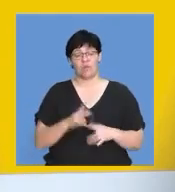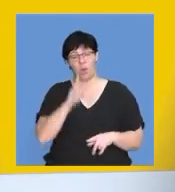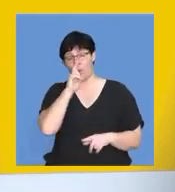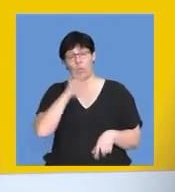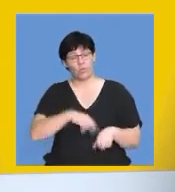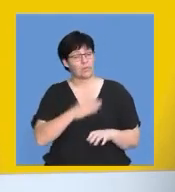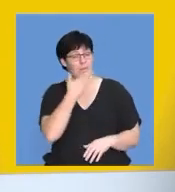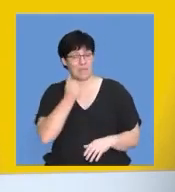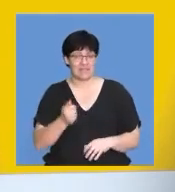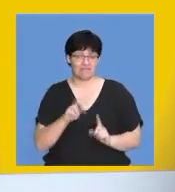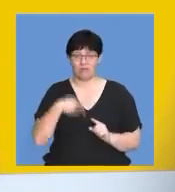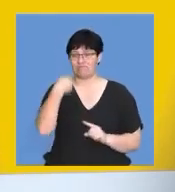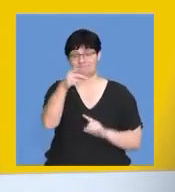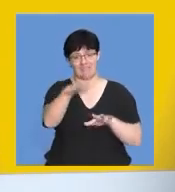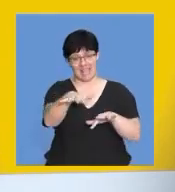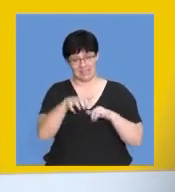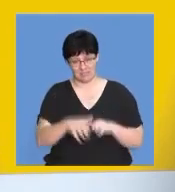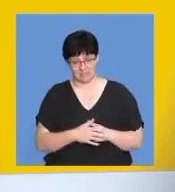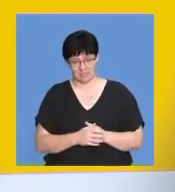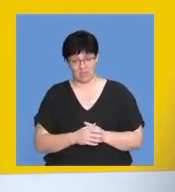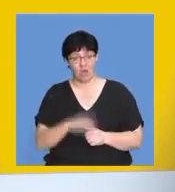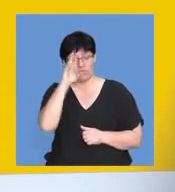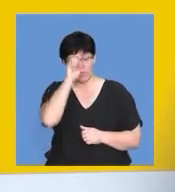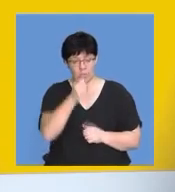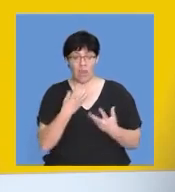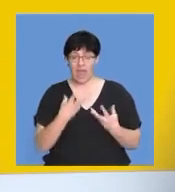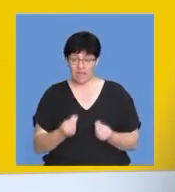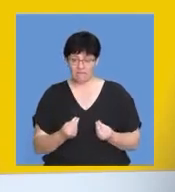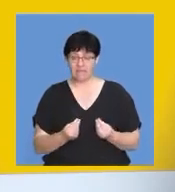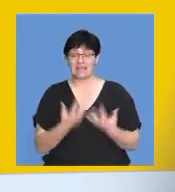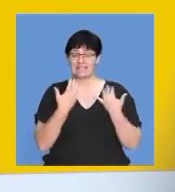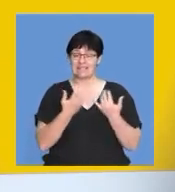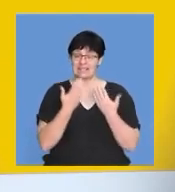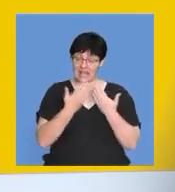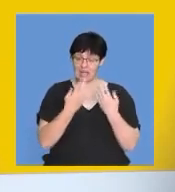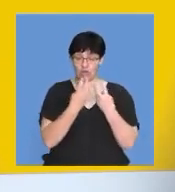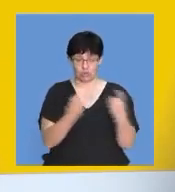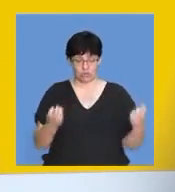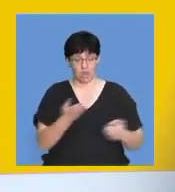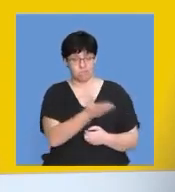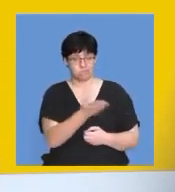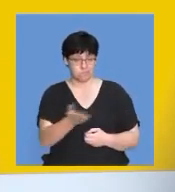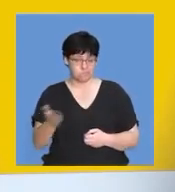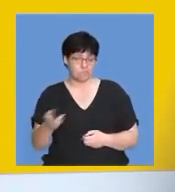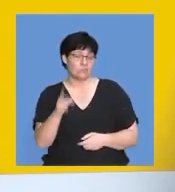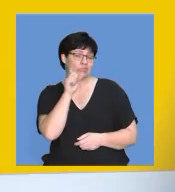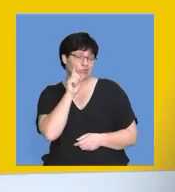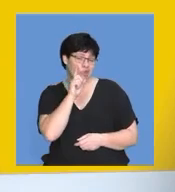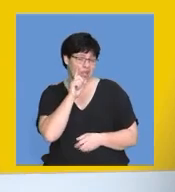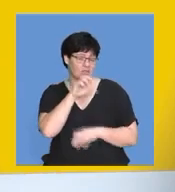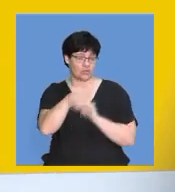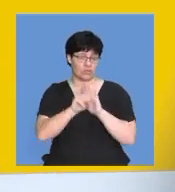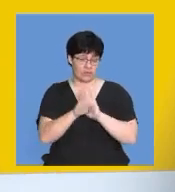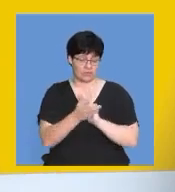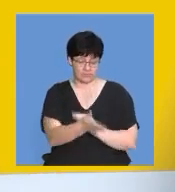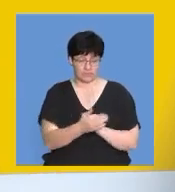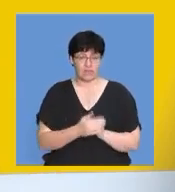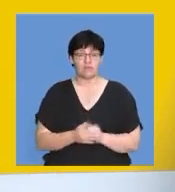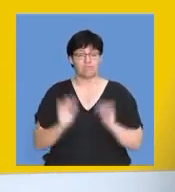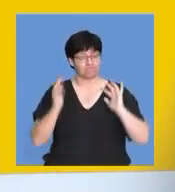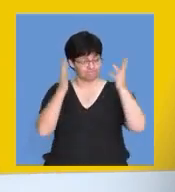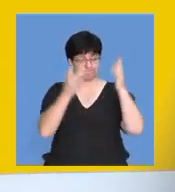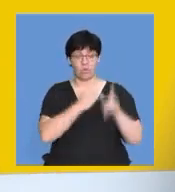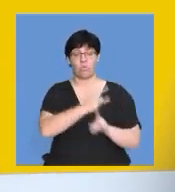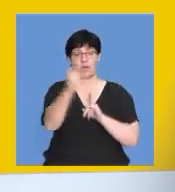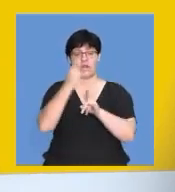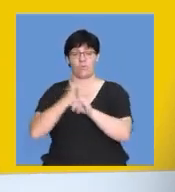everything of the best for the upcoming exam. Remember, we do have study resources on our platform, so please check those out. A big congratulations to